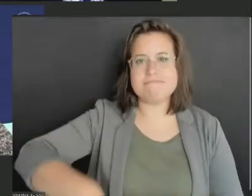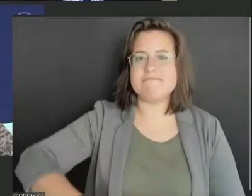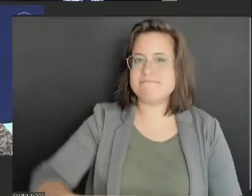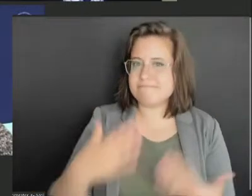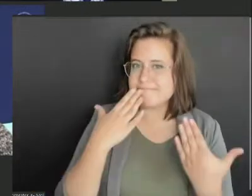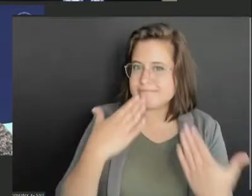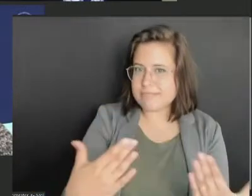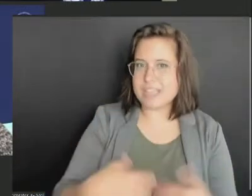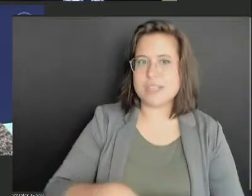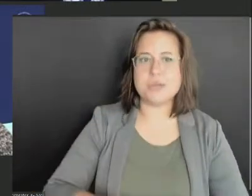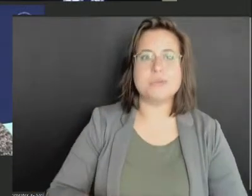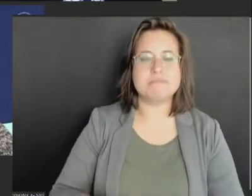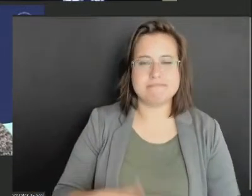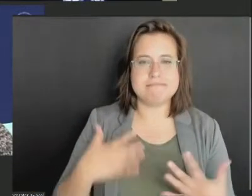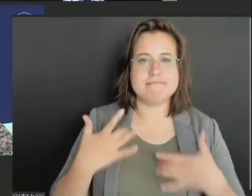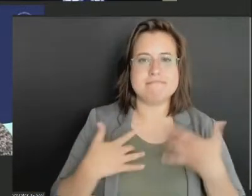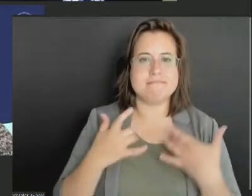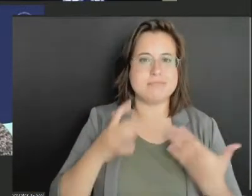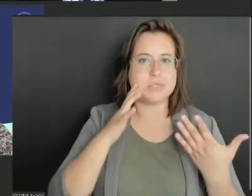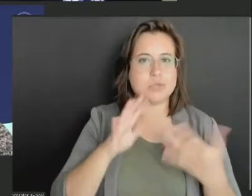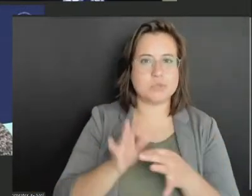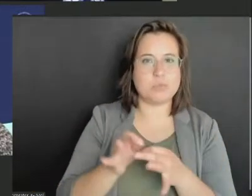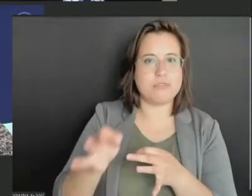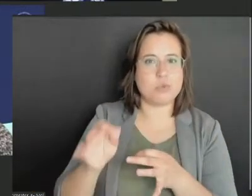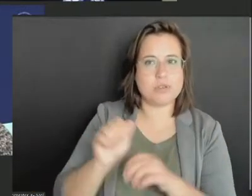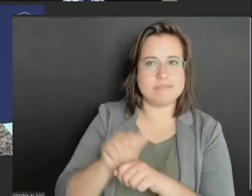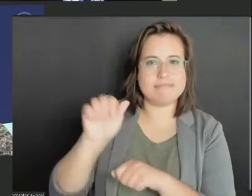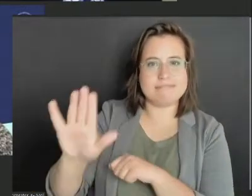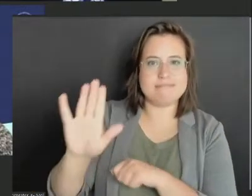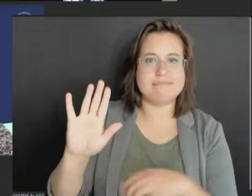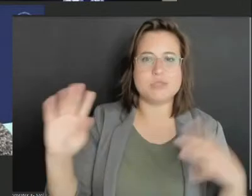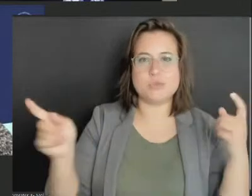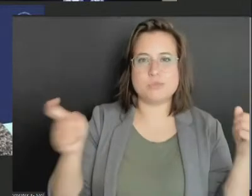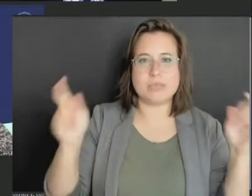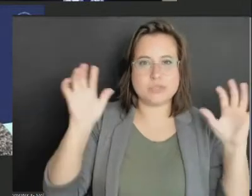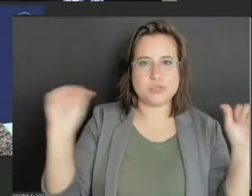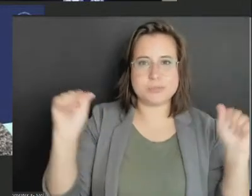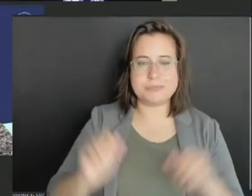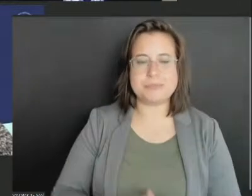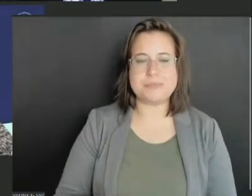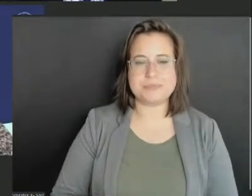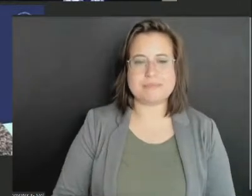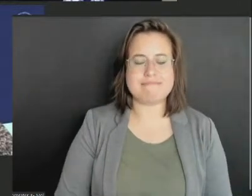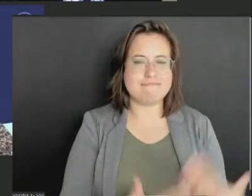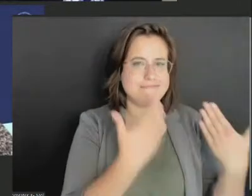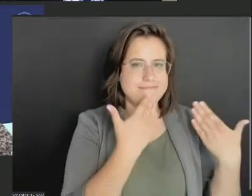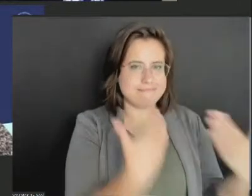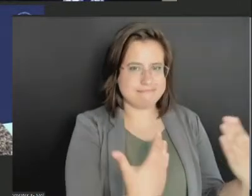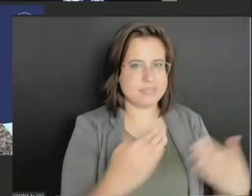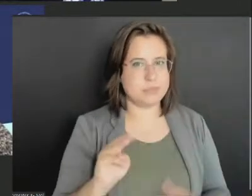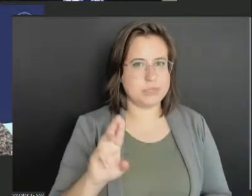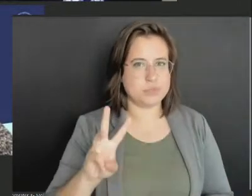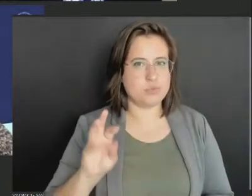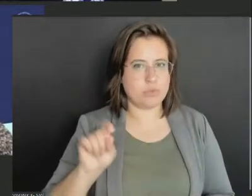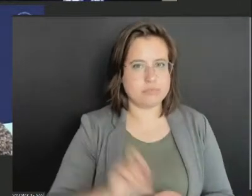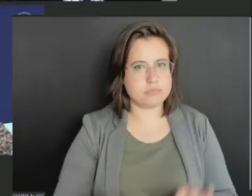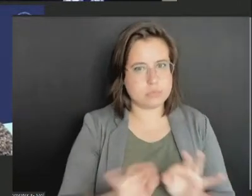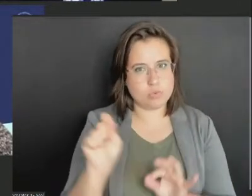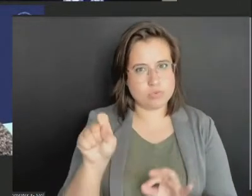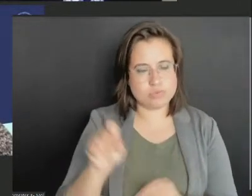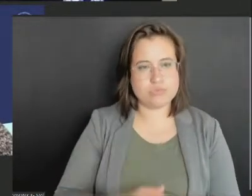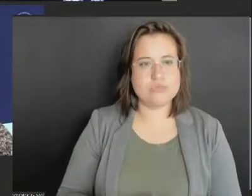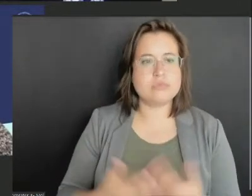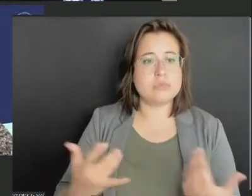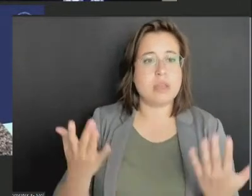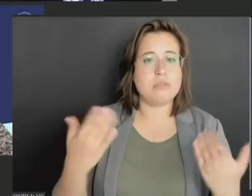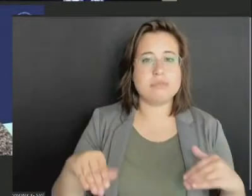the administration. Thank you very much, Mr. Watts. Very important. Ms. Turner,